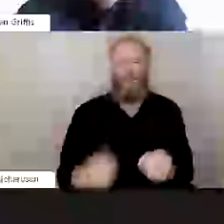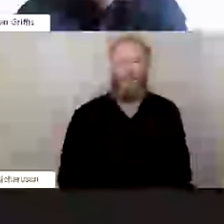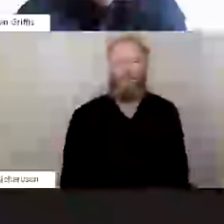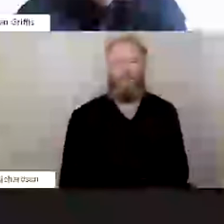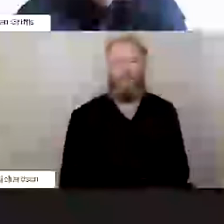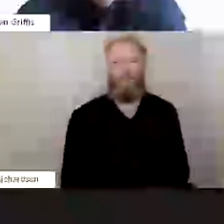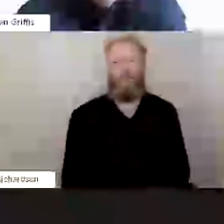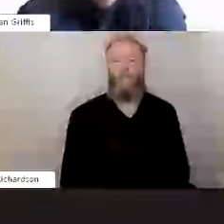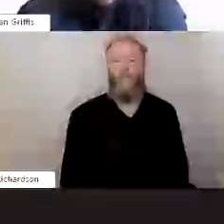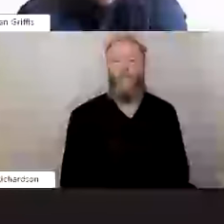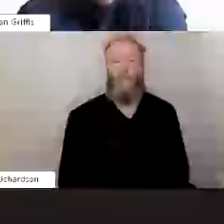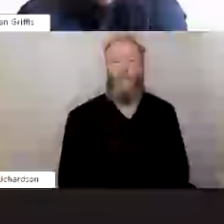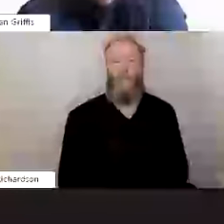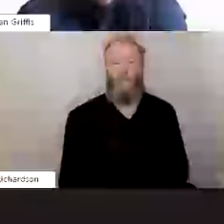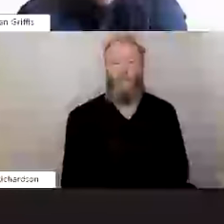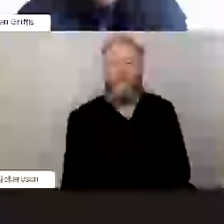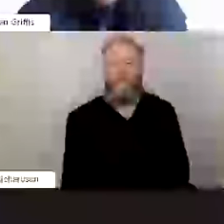And